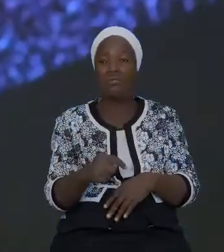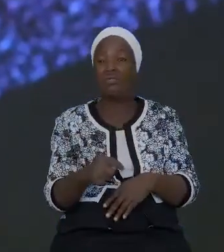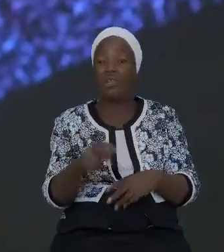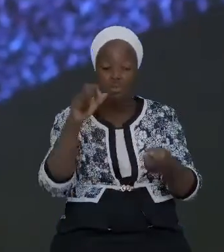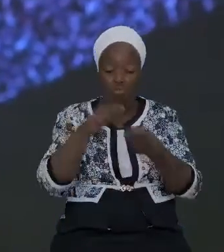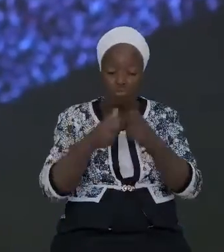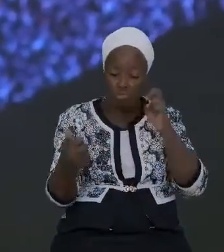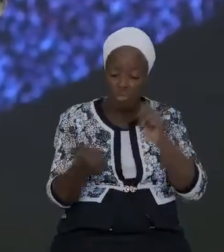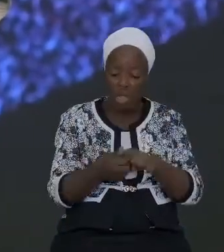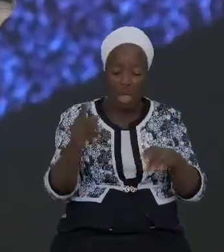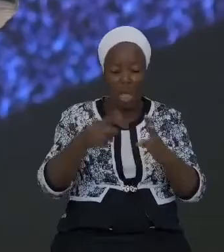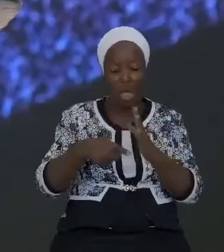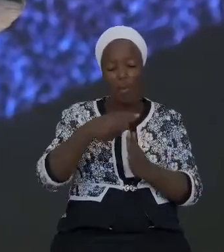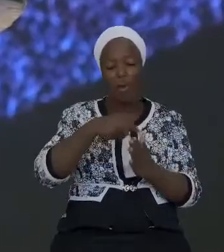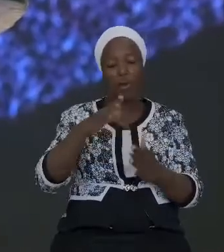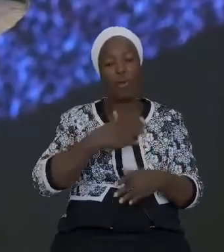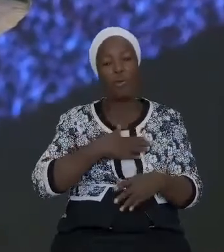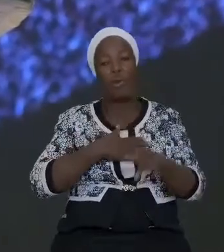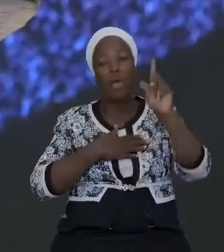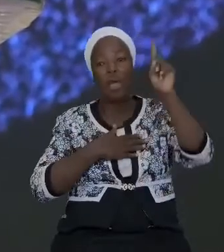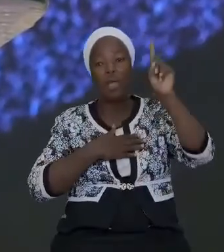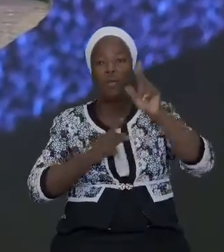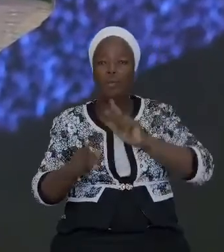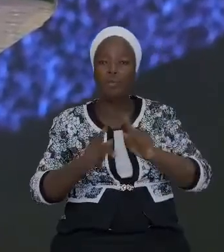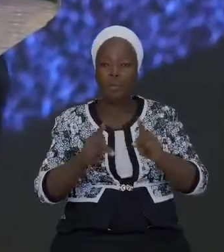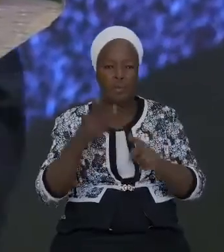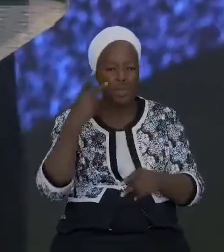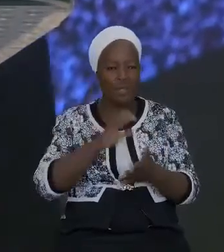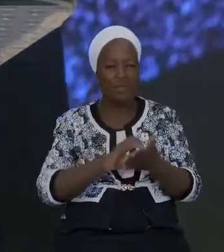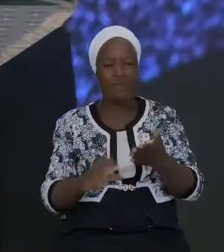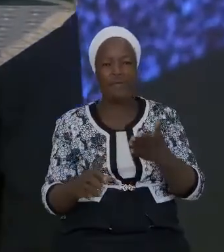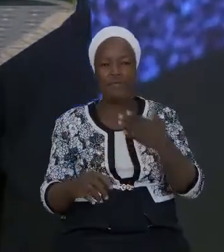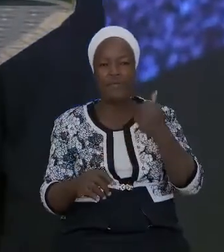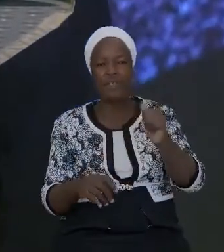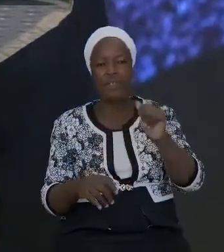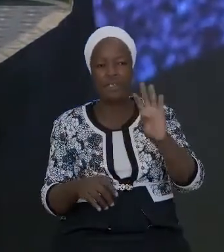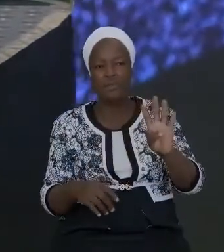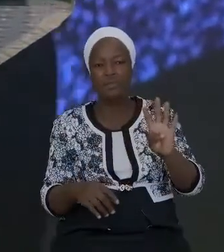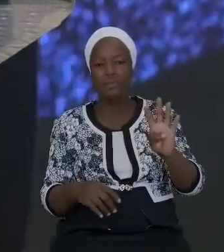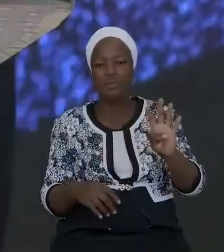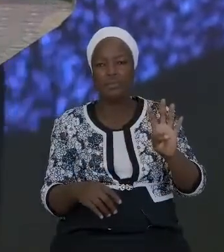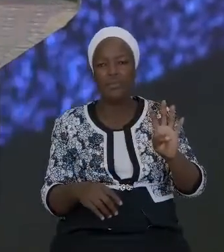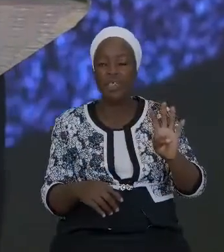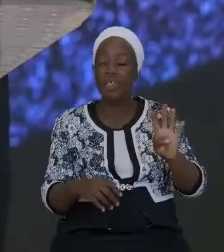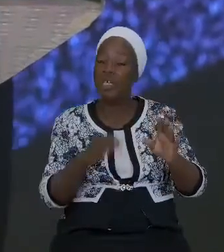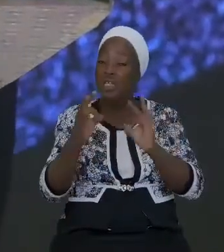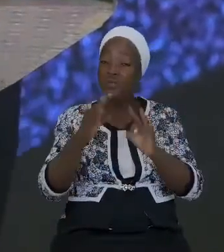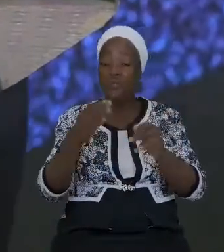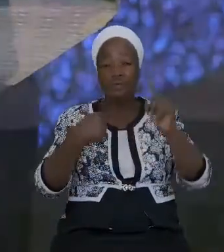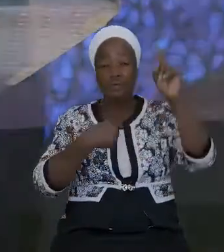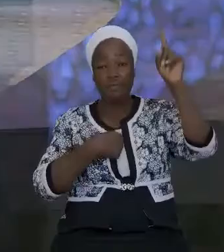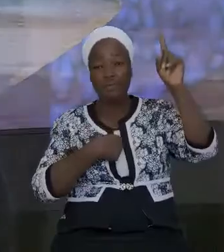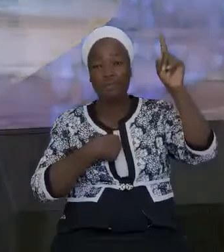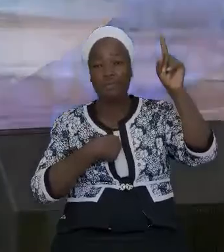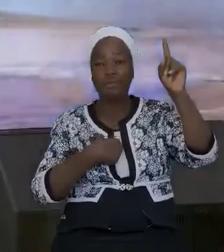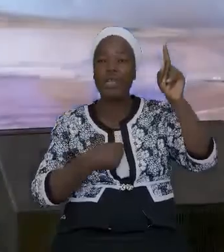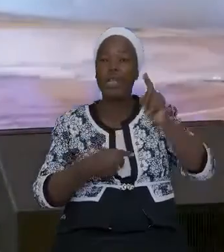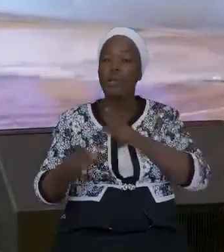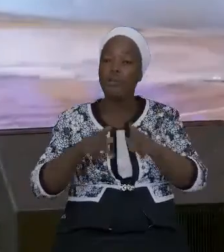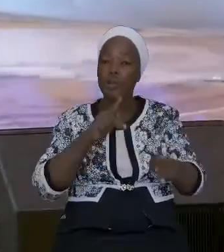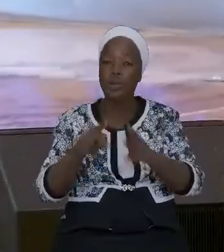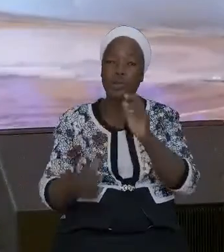my people. Look at verse 14. If my people, which are called by my